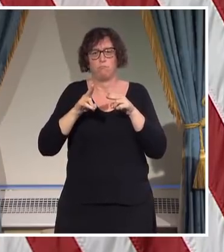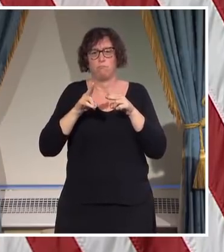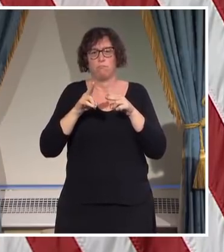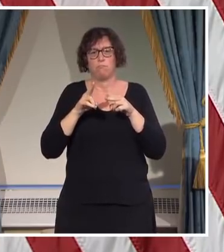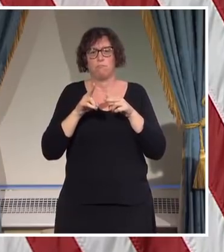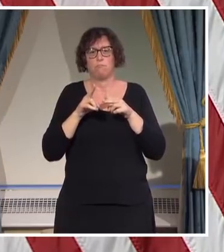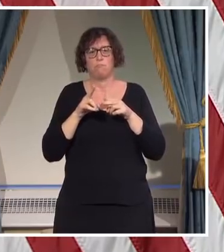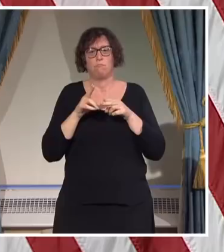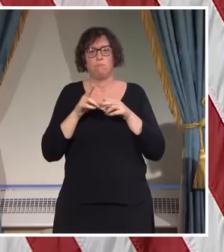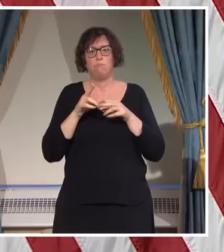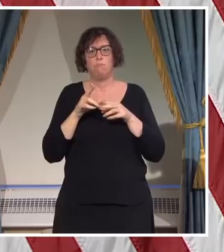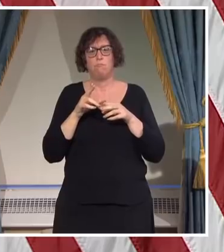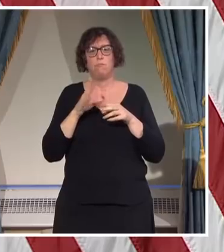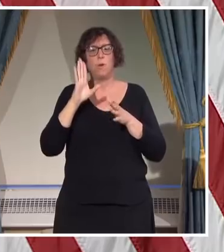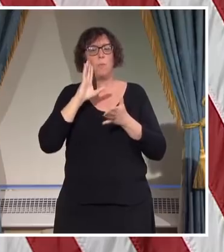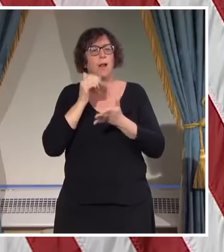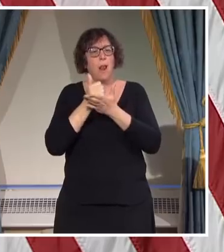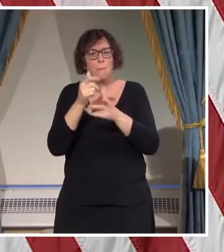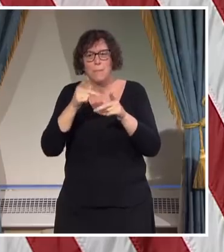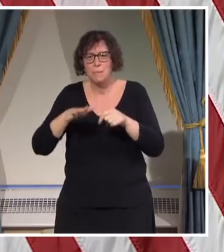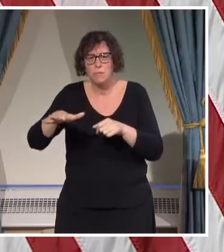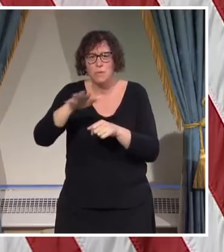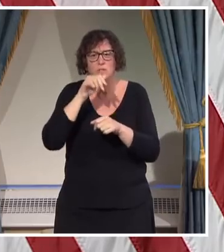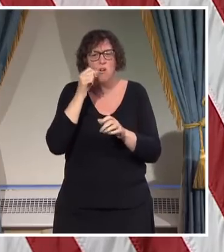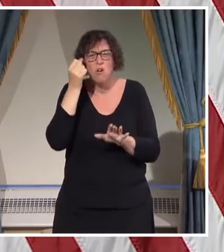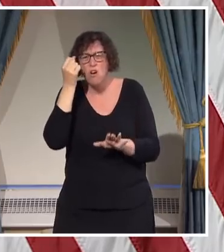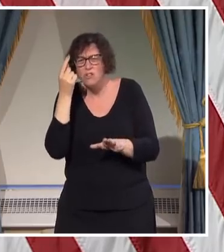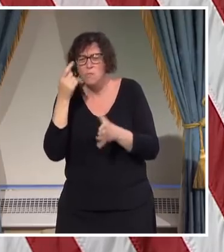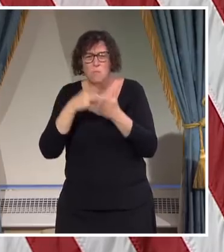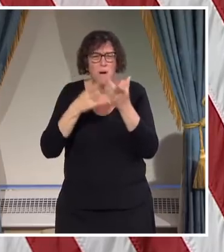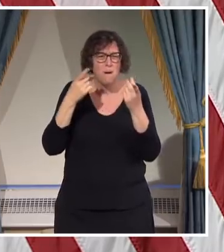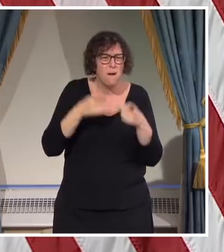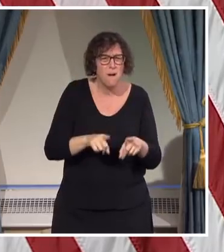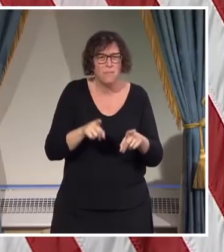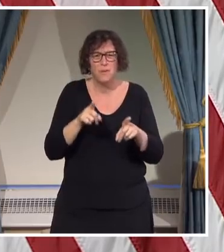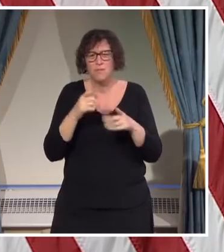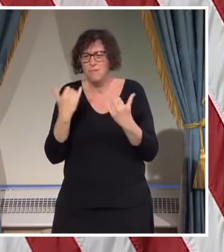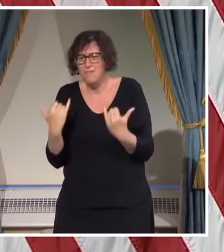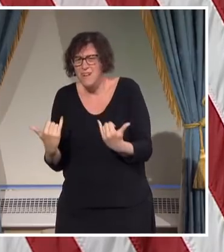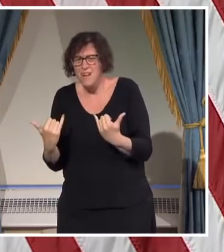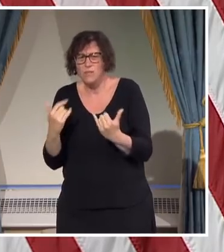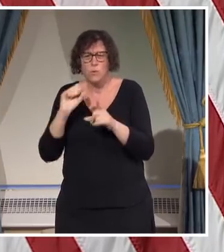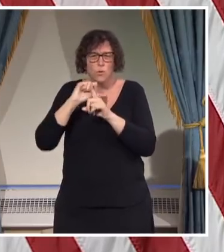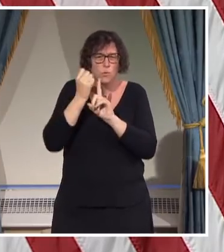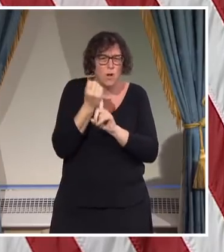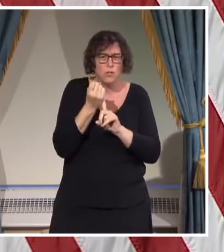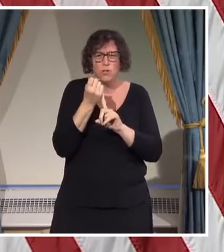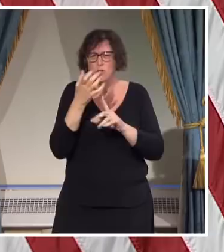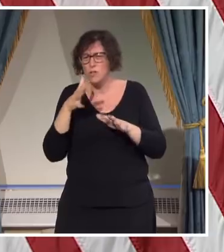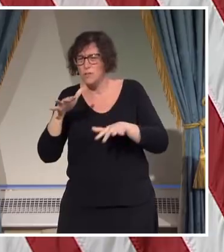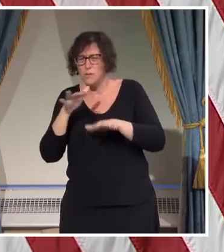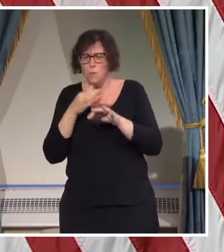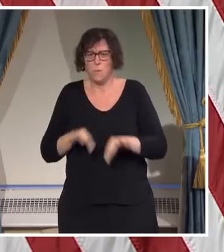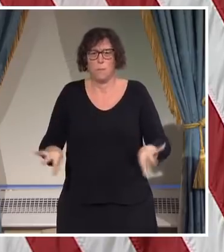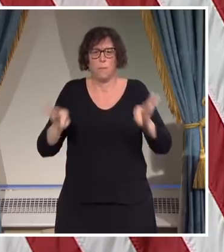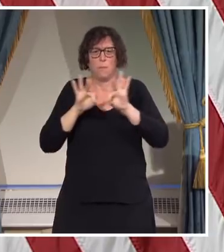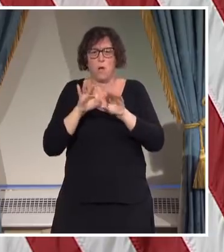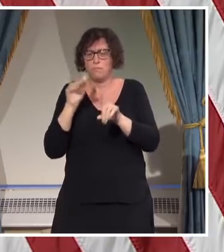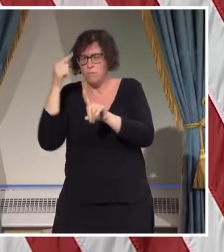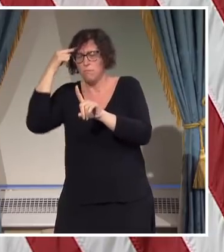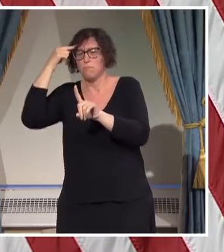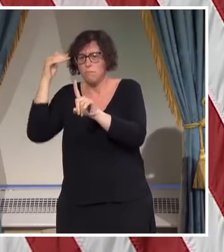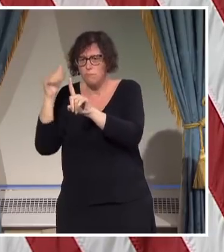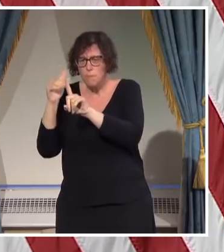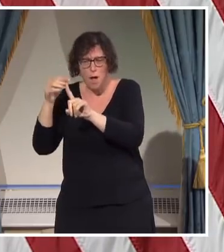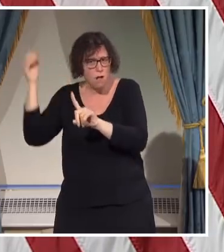as where we stand, what we're dealing with, and some very important reminders about how to think about this situation, but also